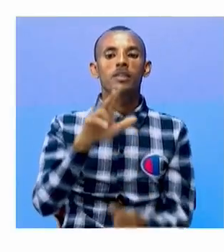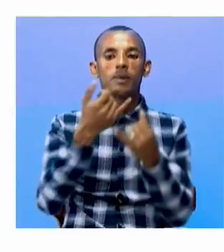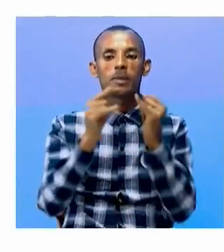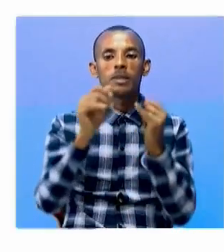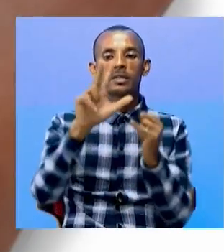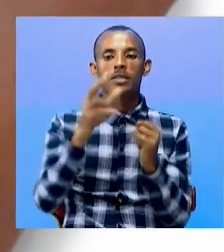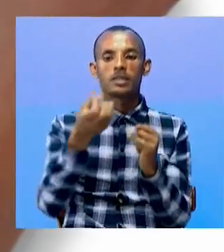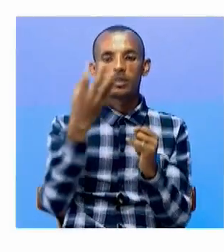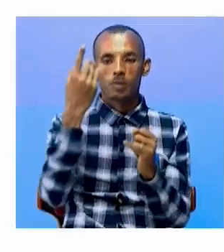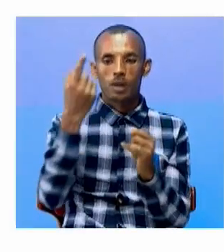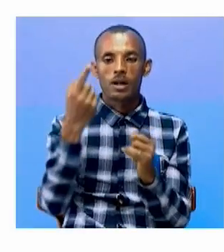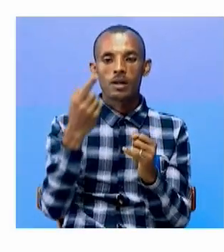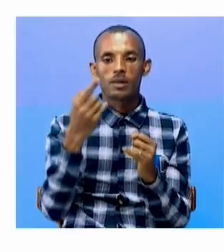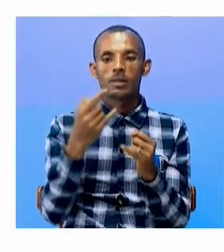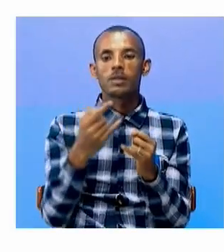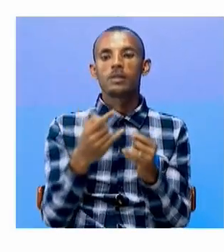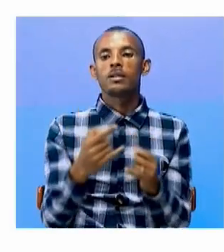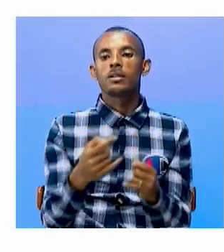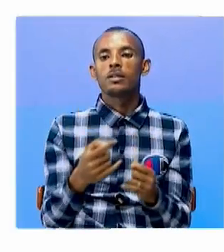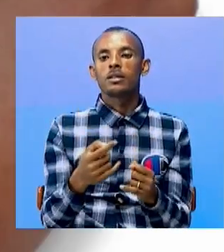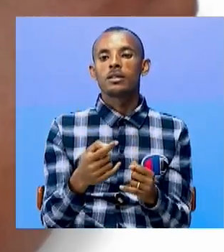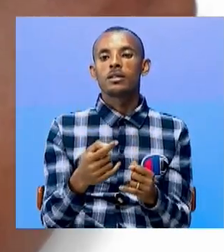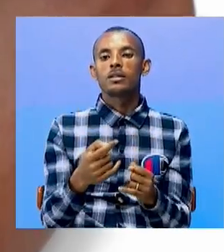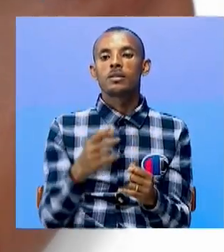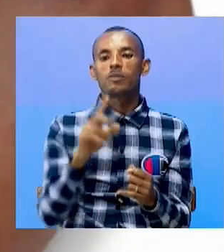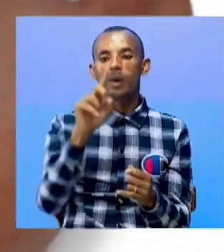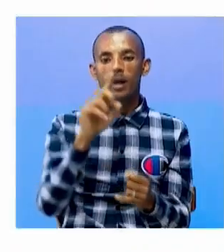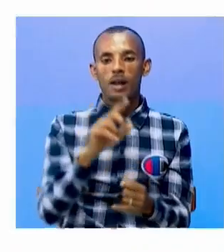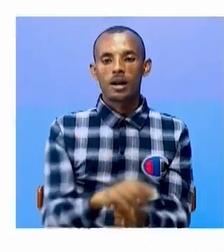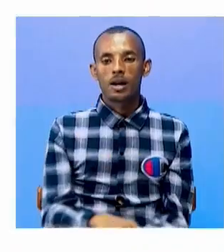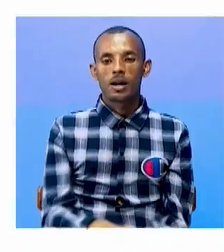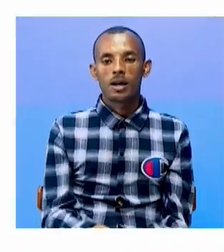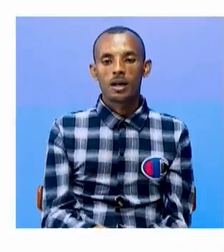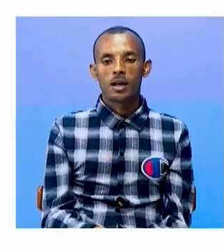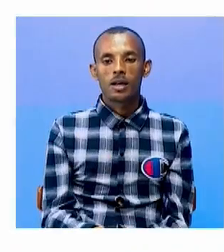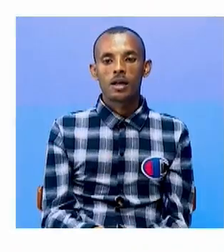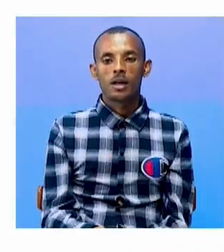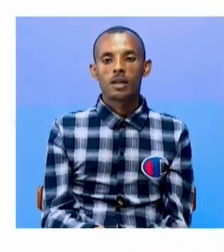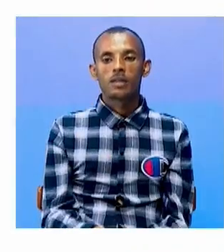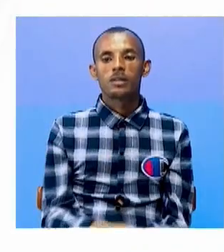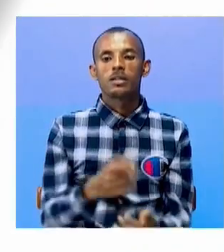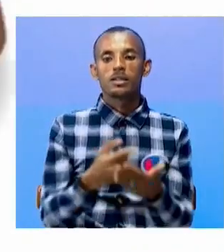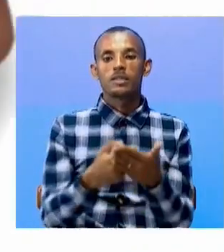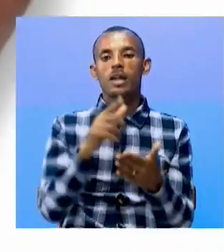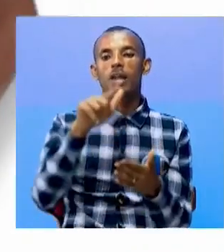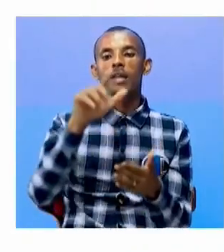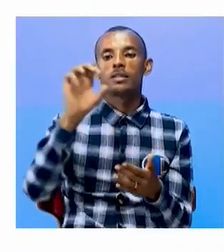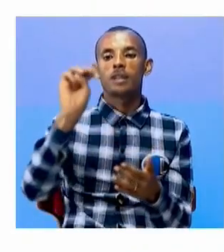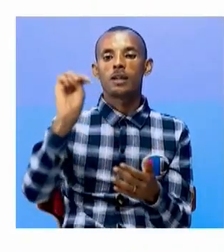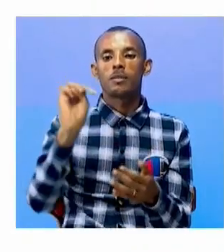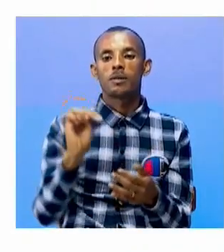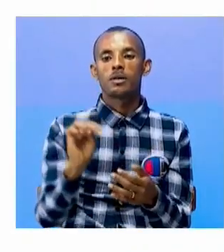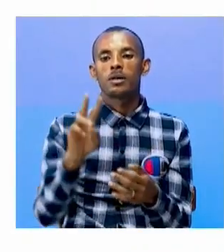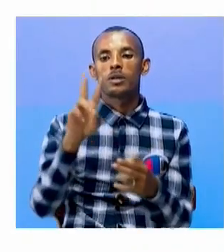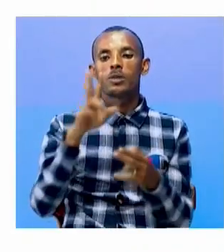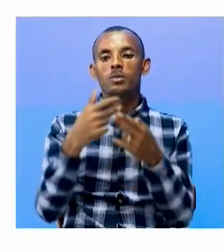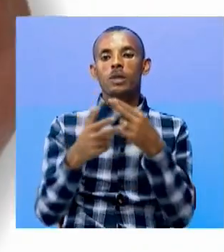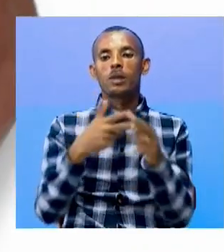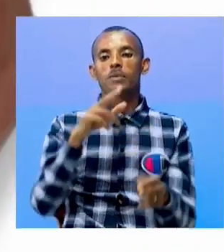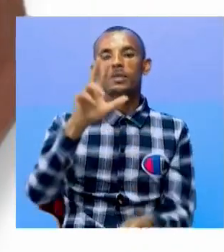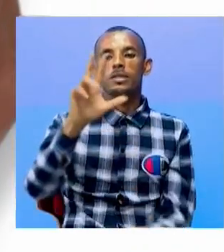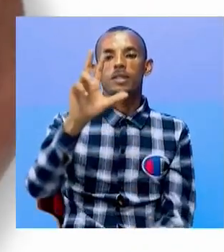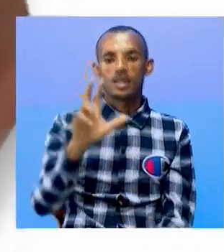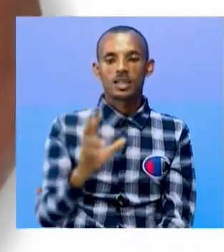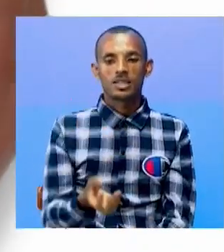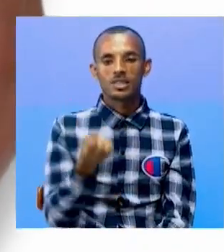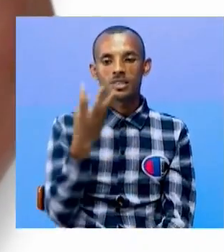3 becomes 1. Again, this divided by 3 gives you 1. So the LCM will be, it is the product of these